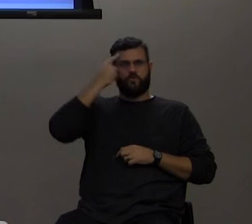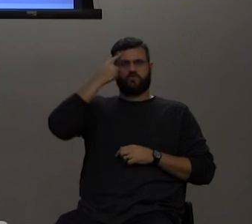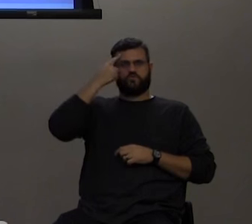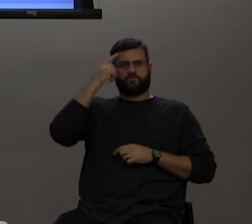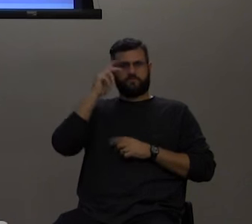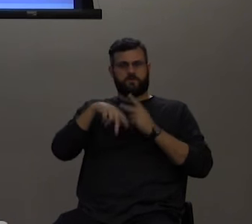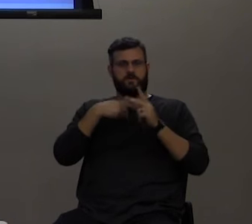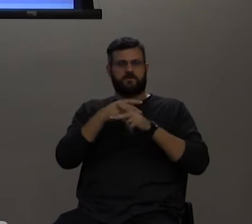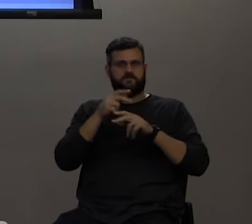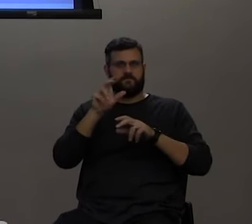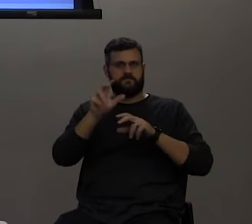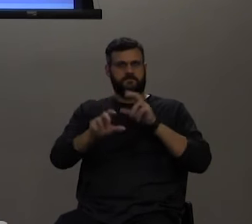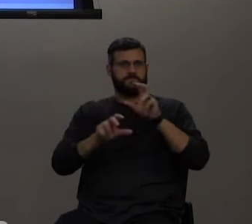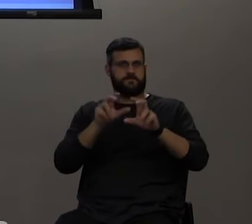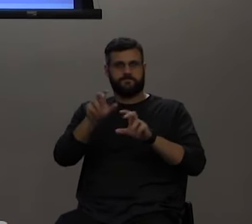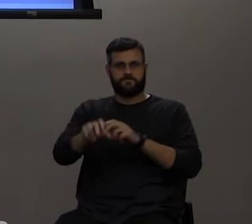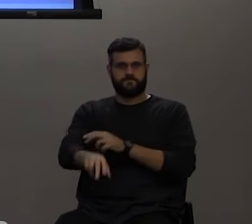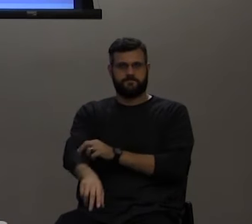that type of investment.